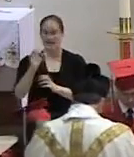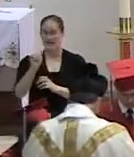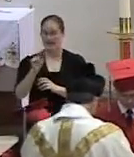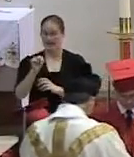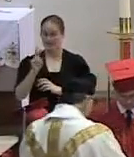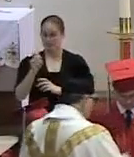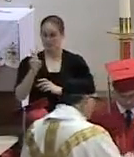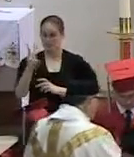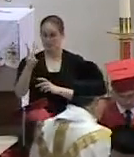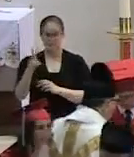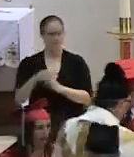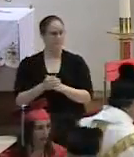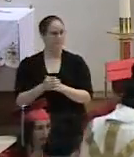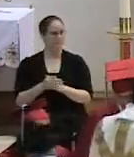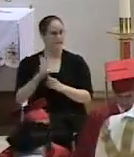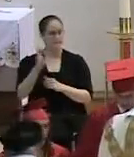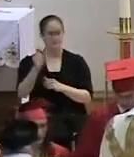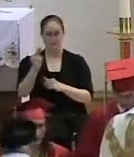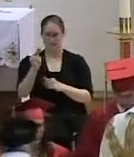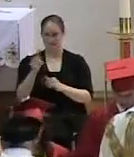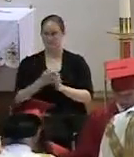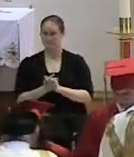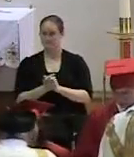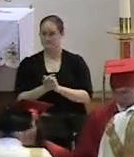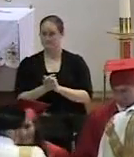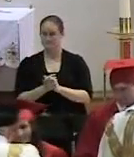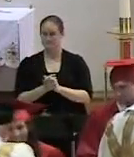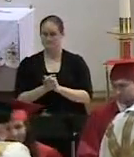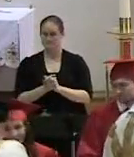Andrew, Ben,